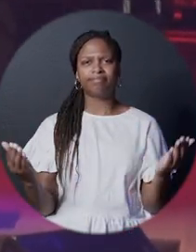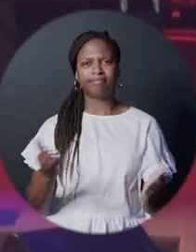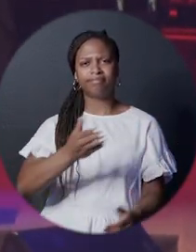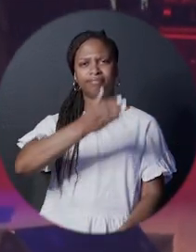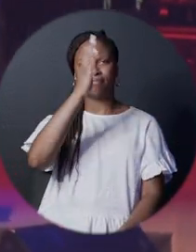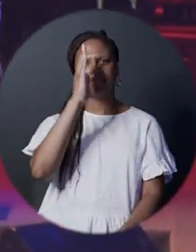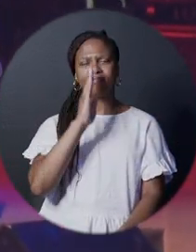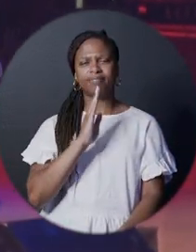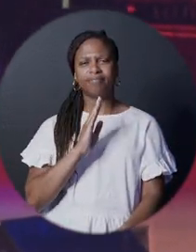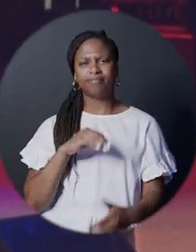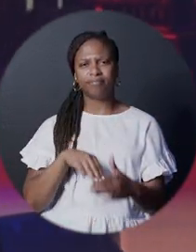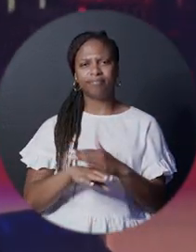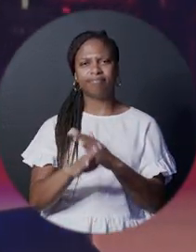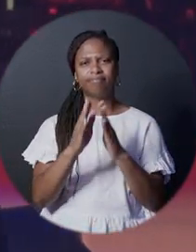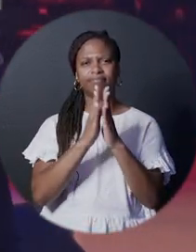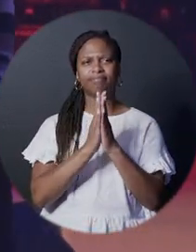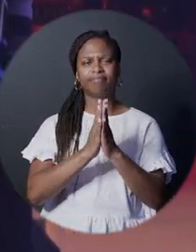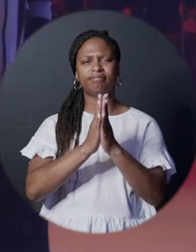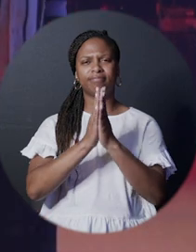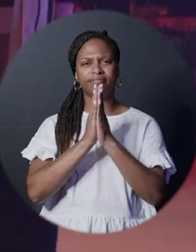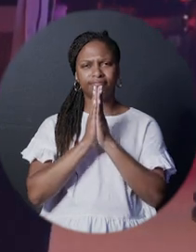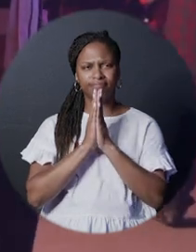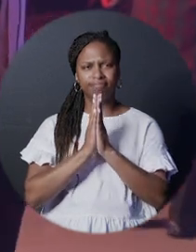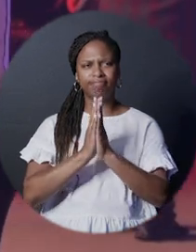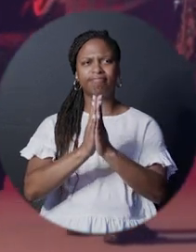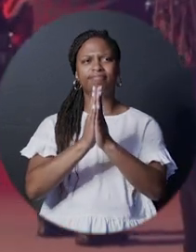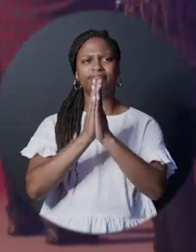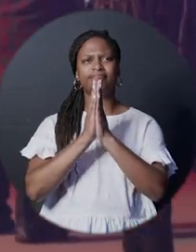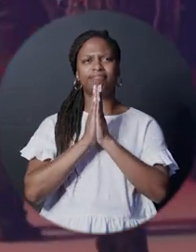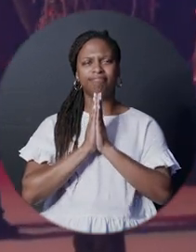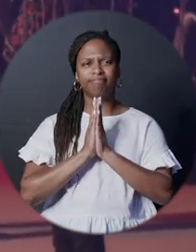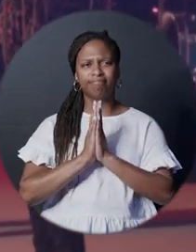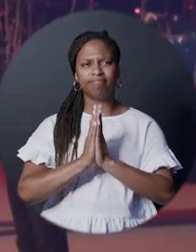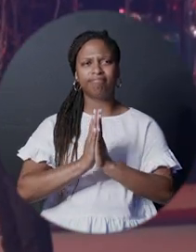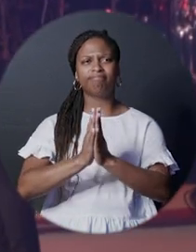Everything to God.